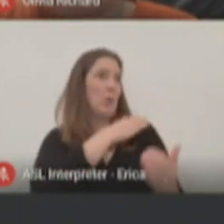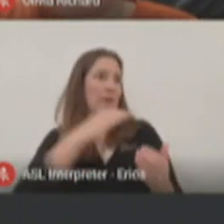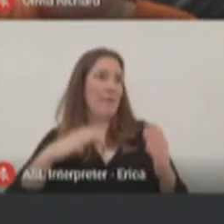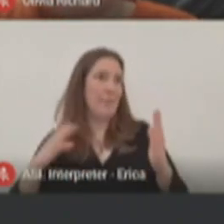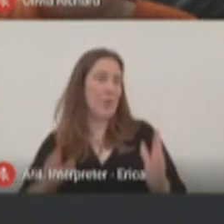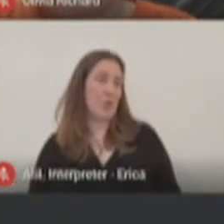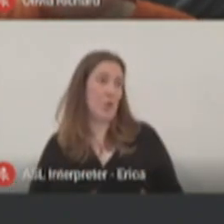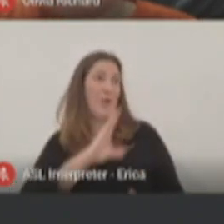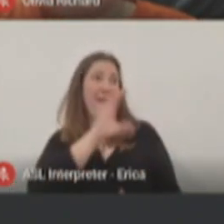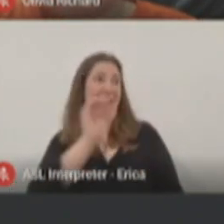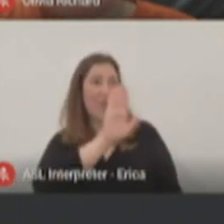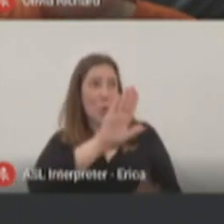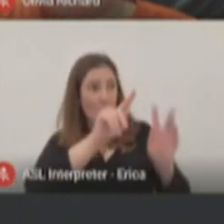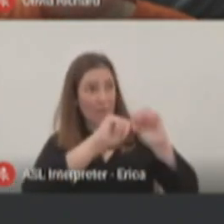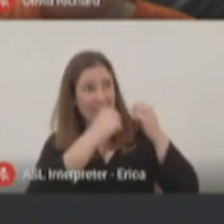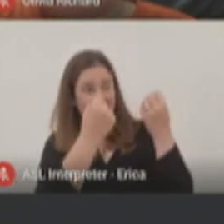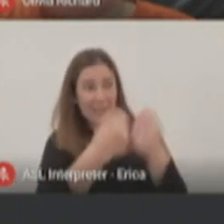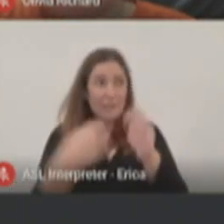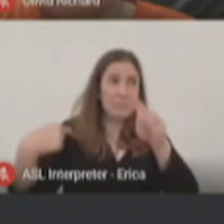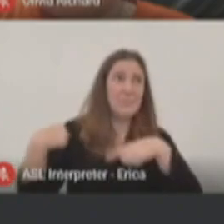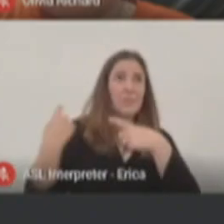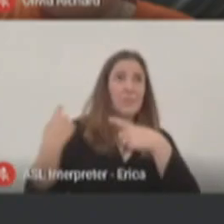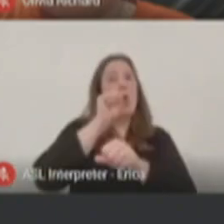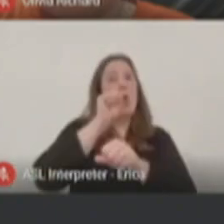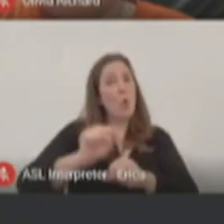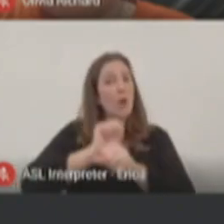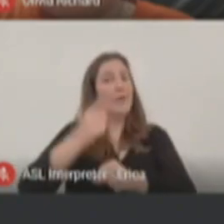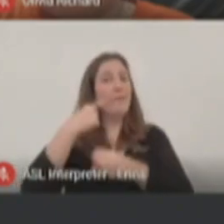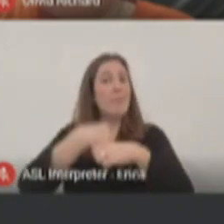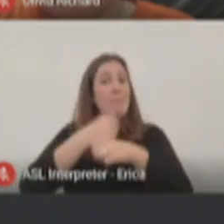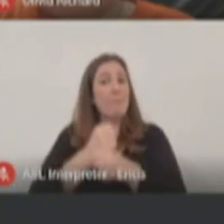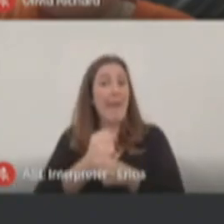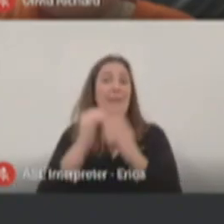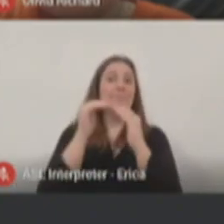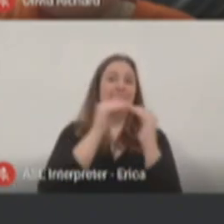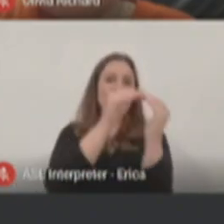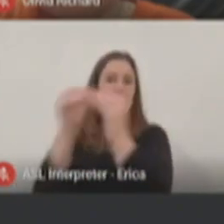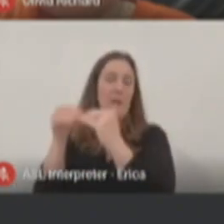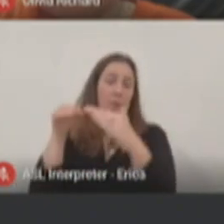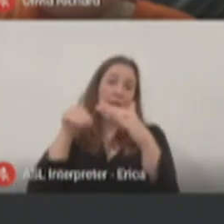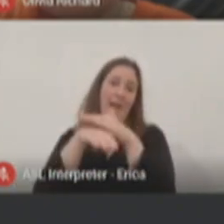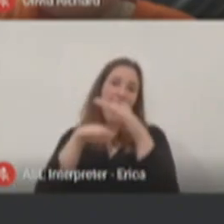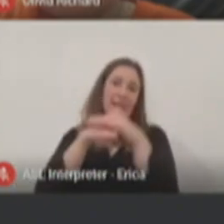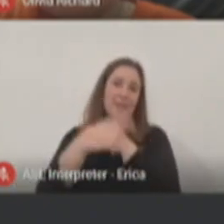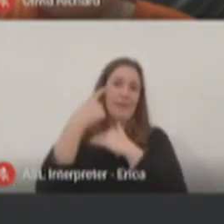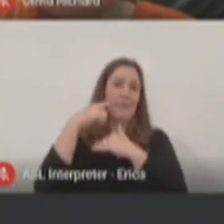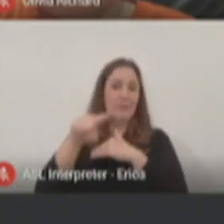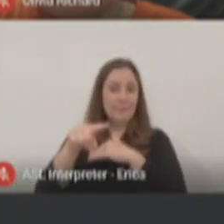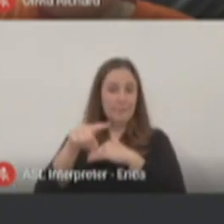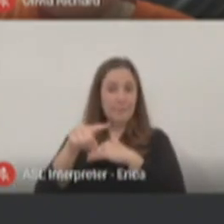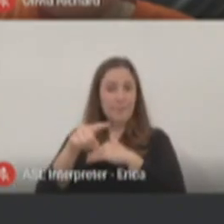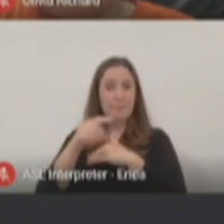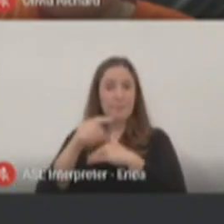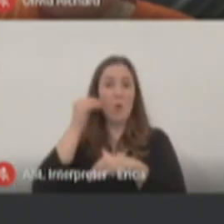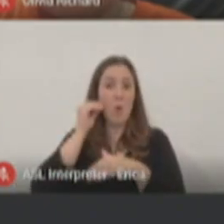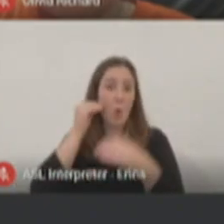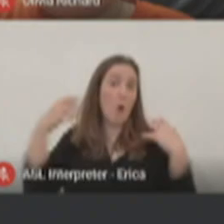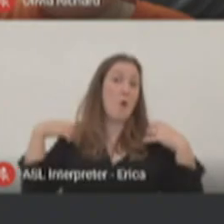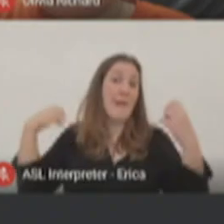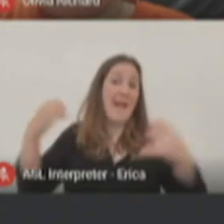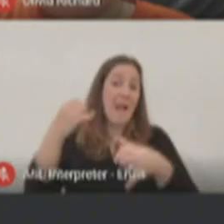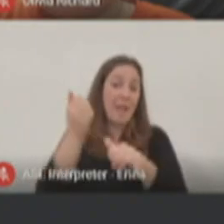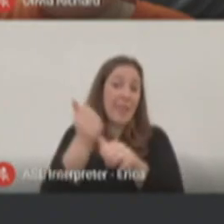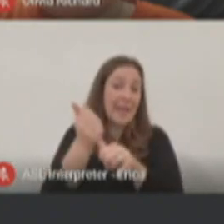her team who have been working to create access for home health needs, working to create access